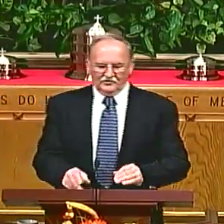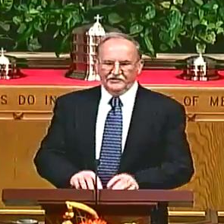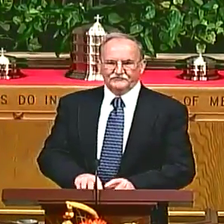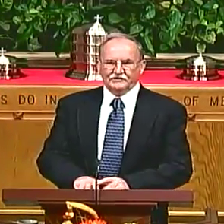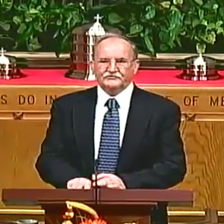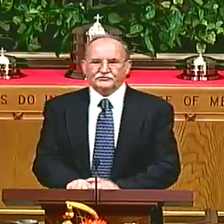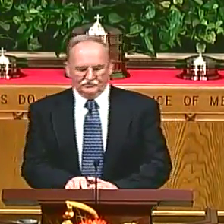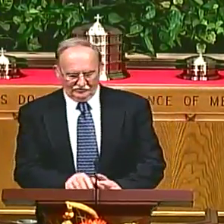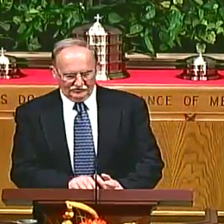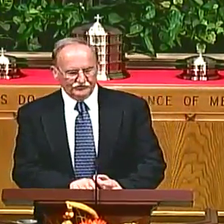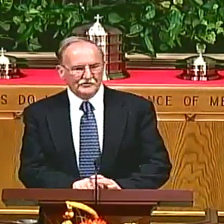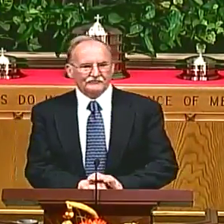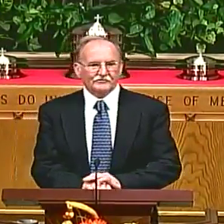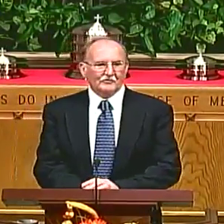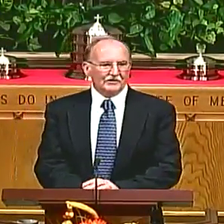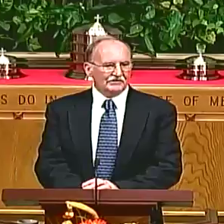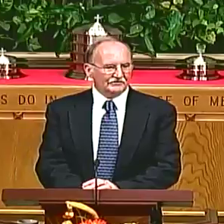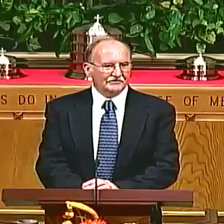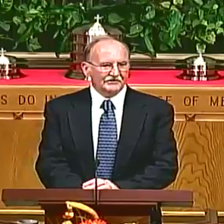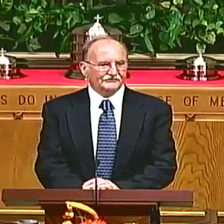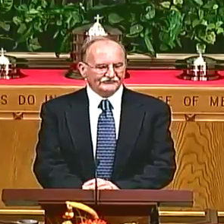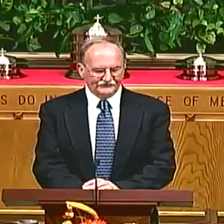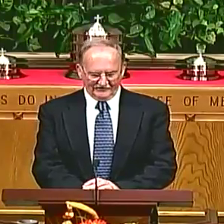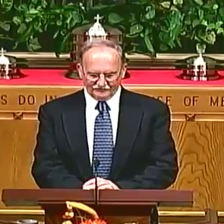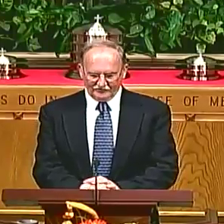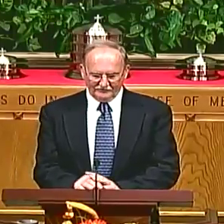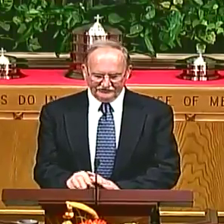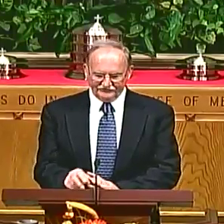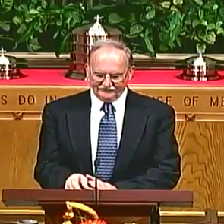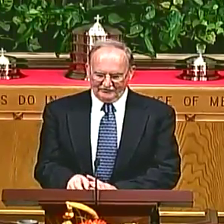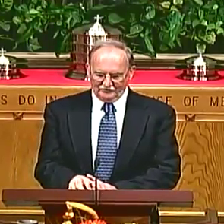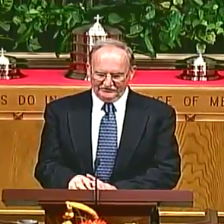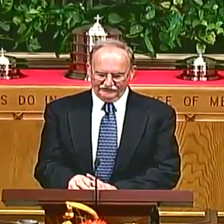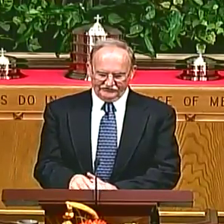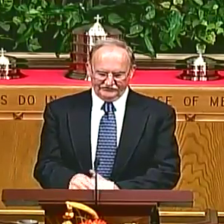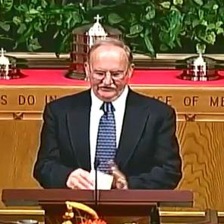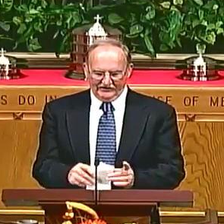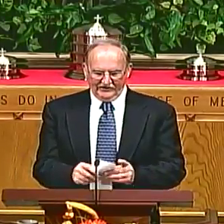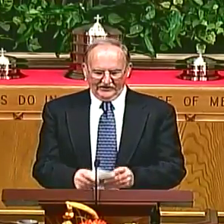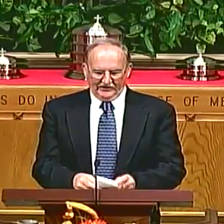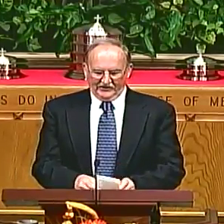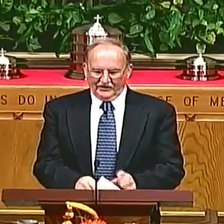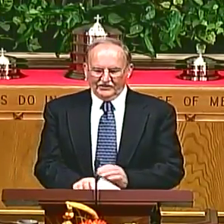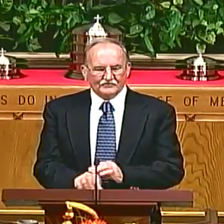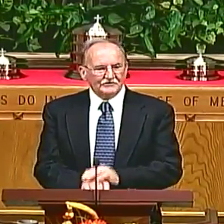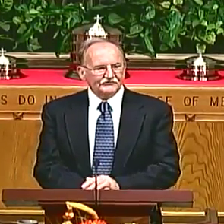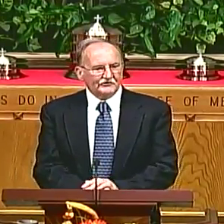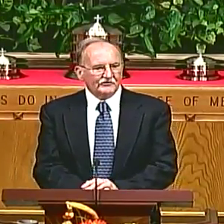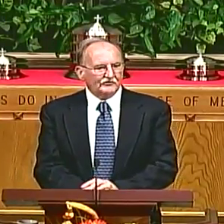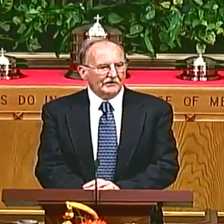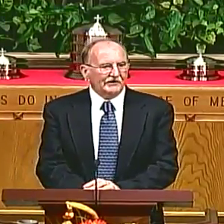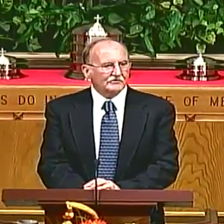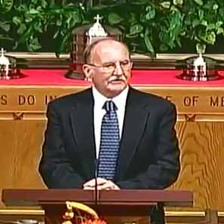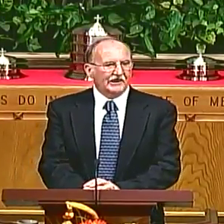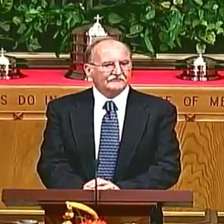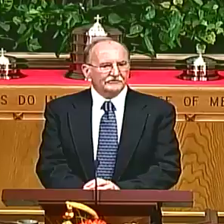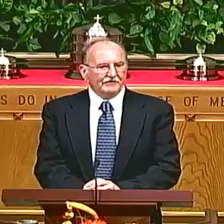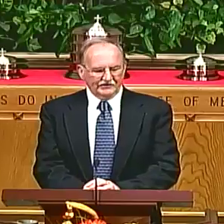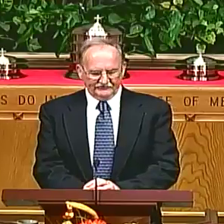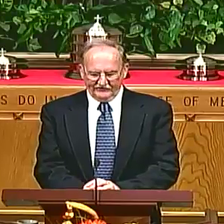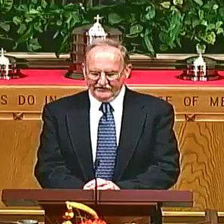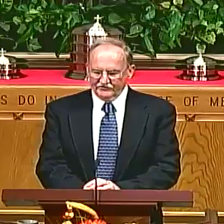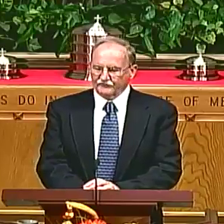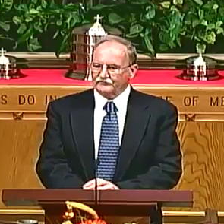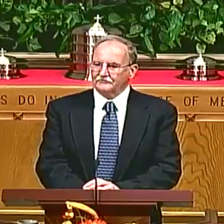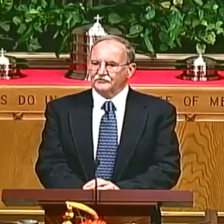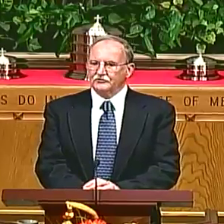Well, good evening to everyone, and this is time for our missions moments. And the missionary of the week are Kent and